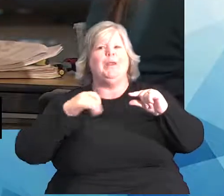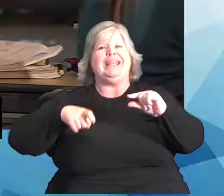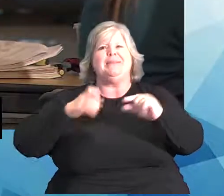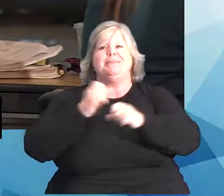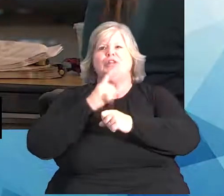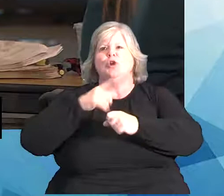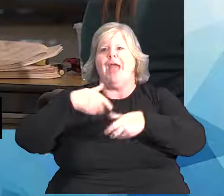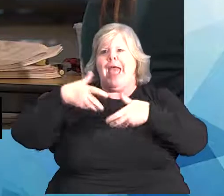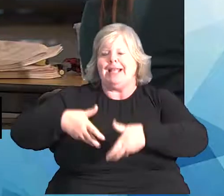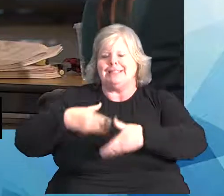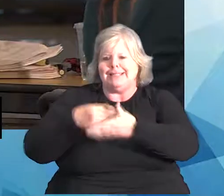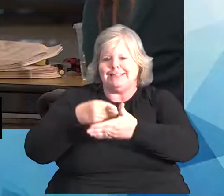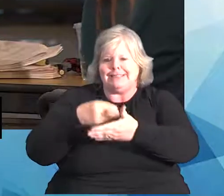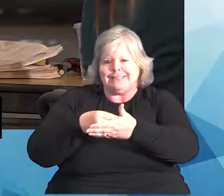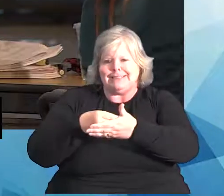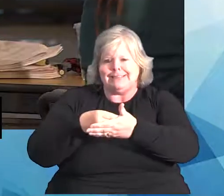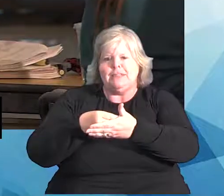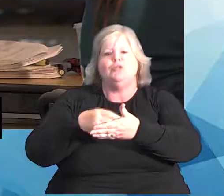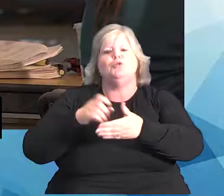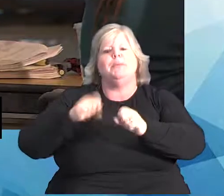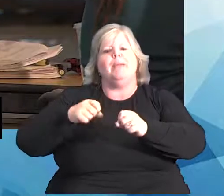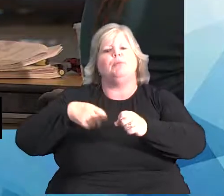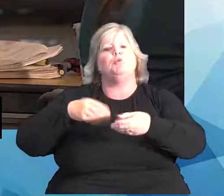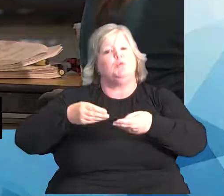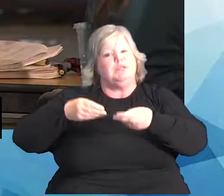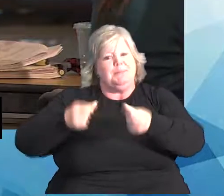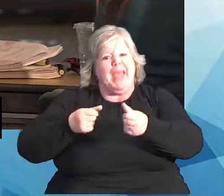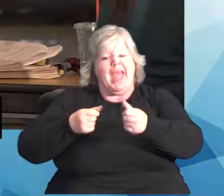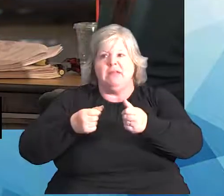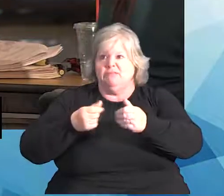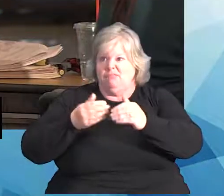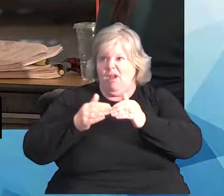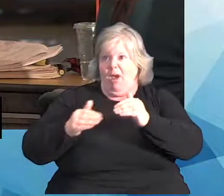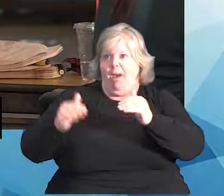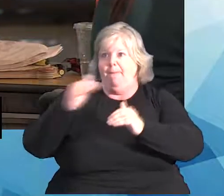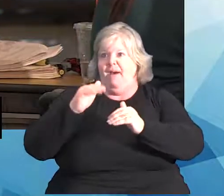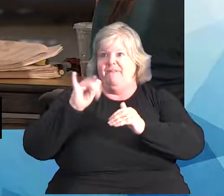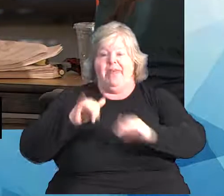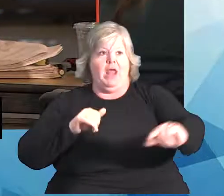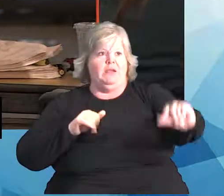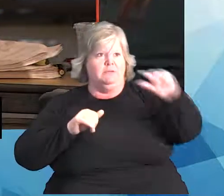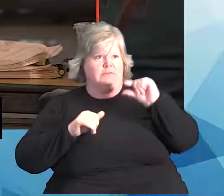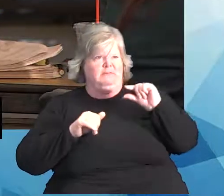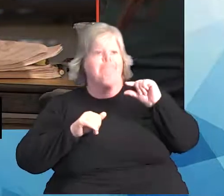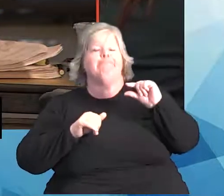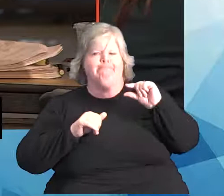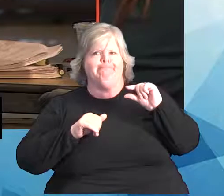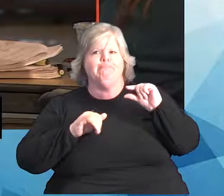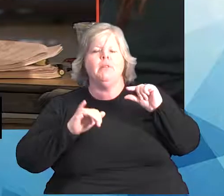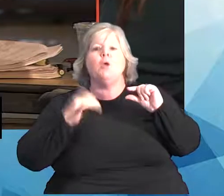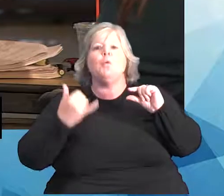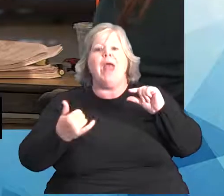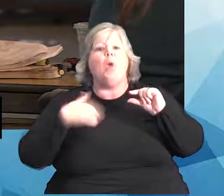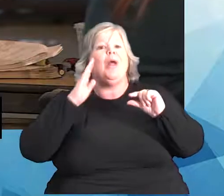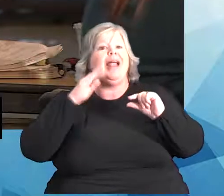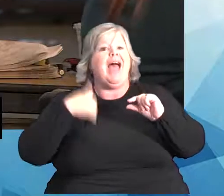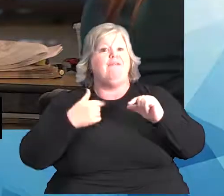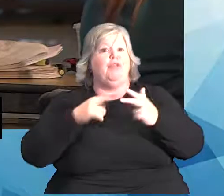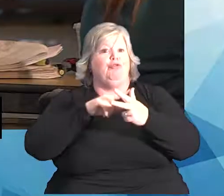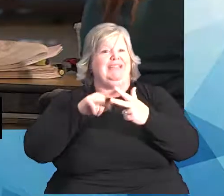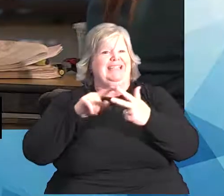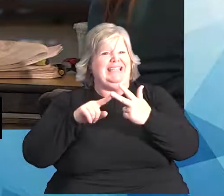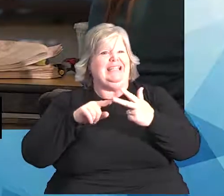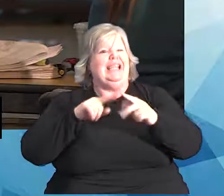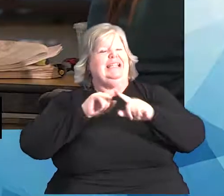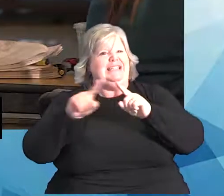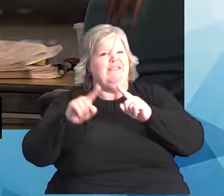cash to spend anything over and above beyond. So now we will have 3 appropriated funds, one